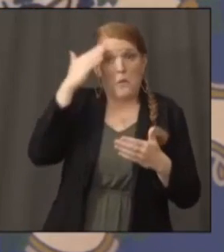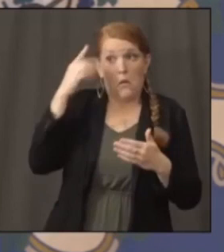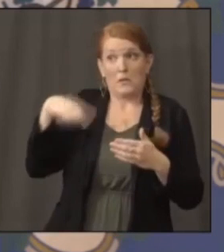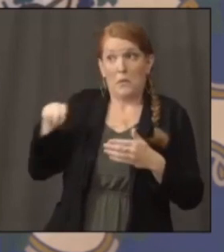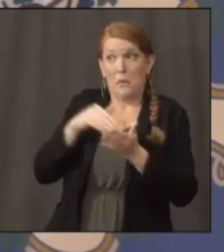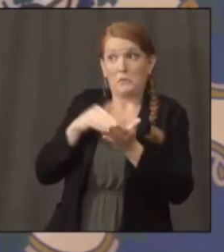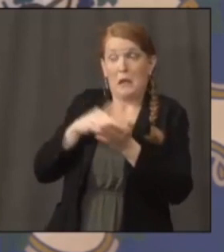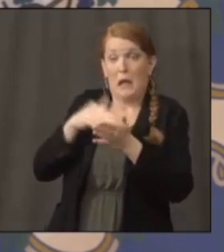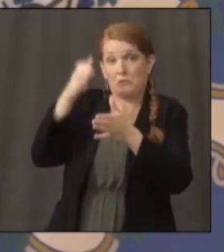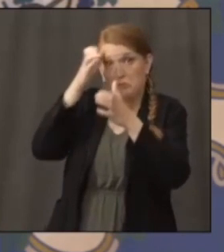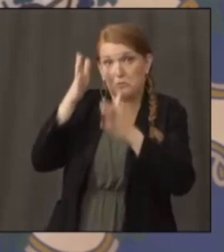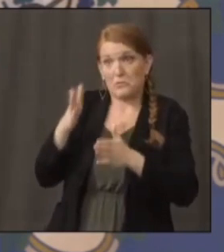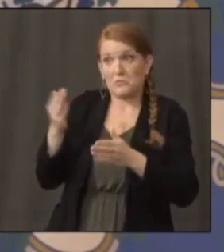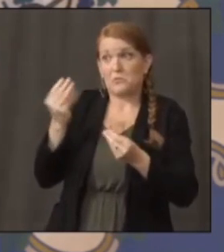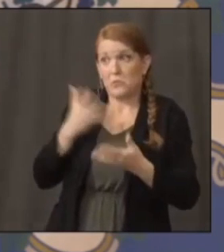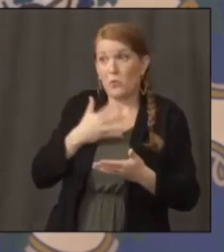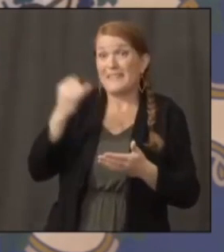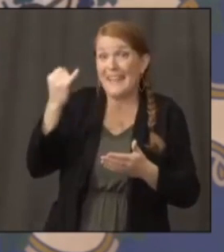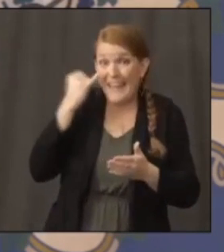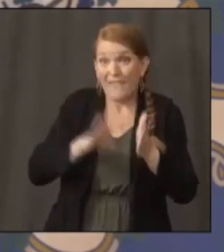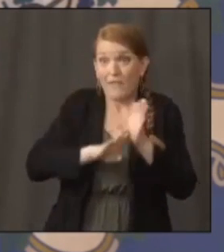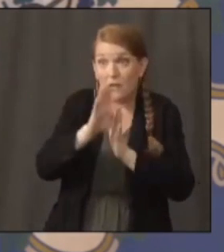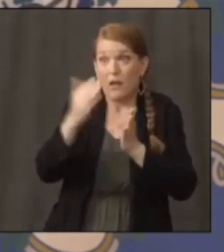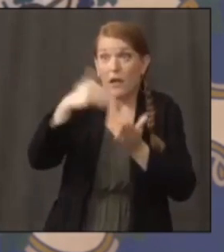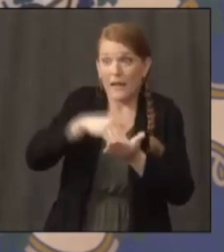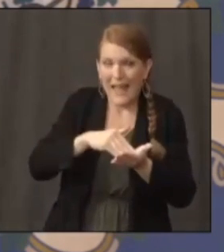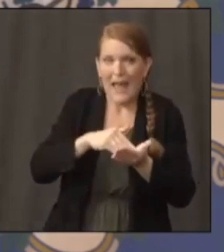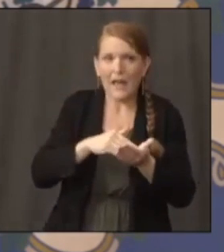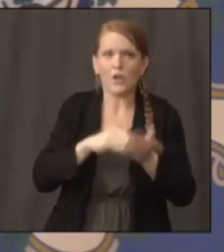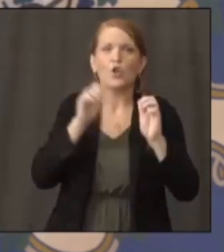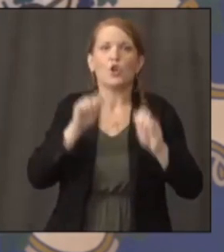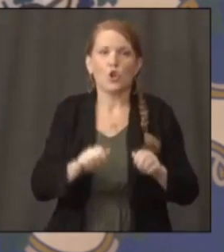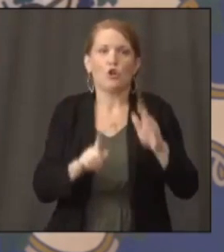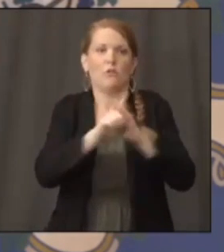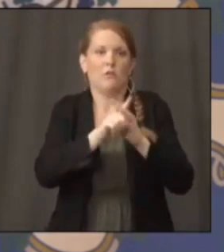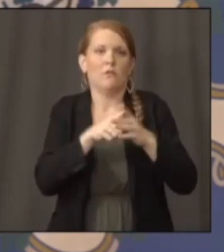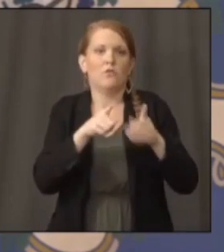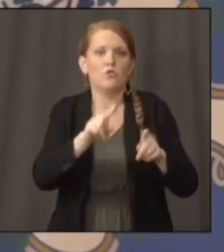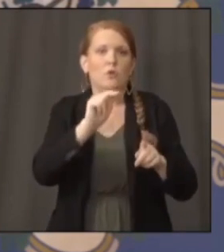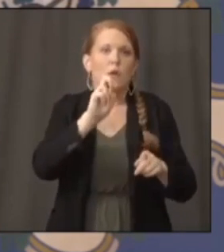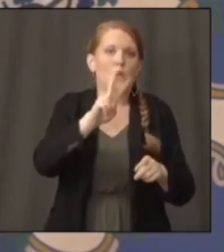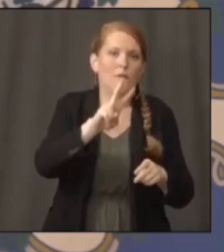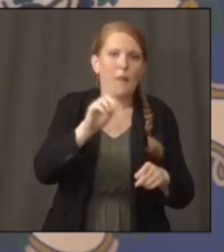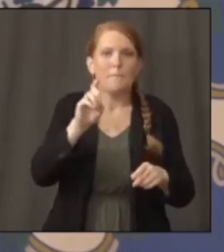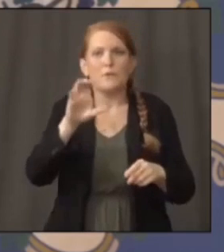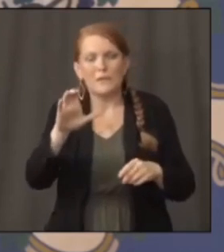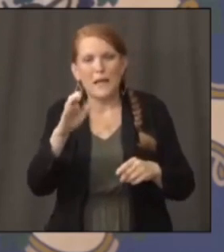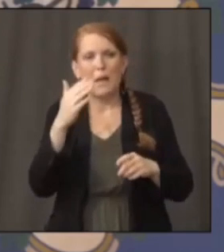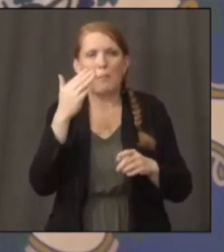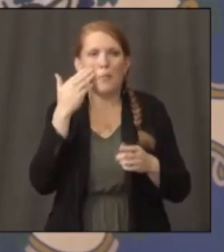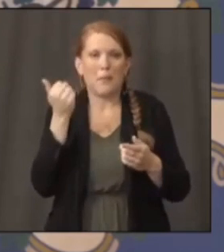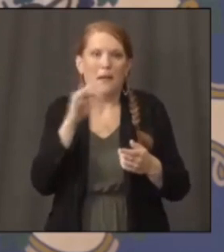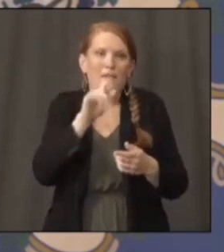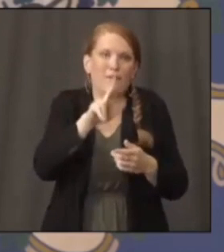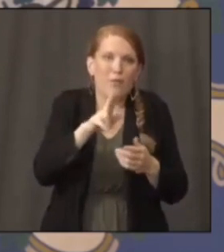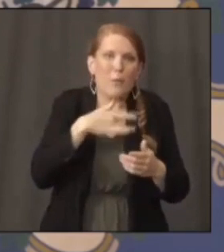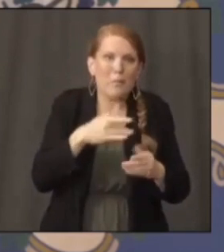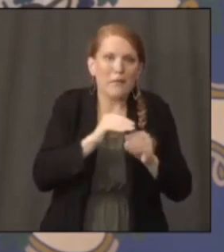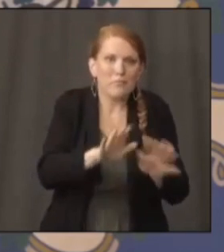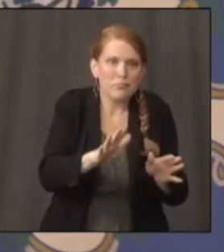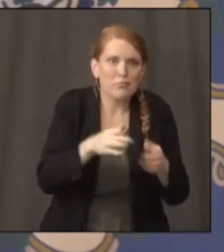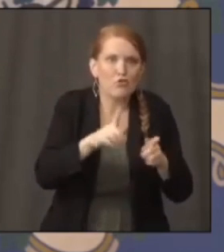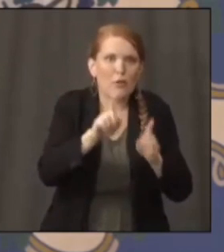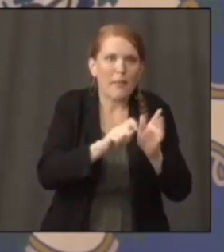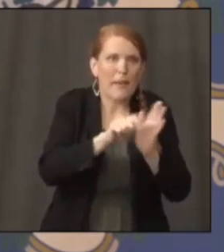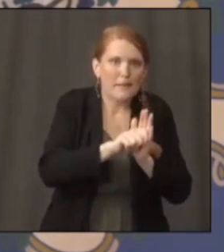that November, December period, just because that is a flu season, and COVID is a type of flu, and they probably are going to